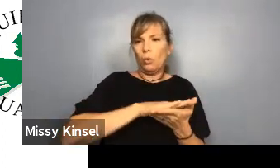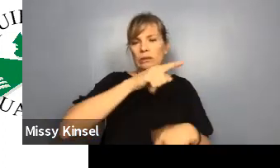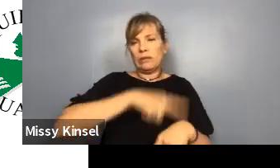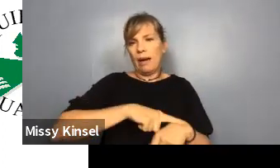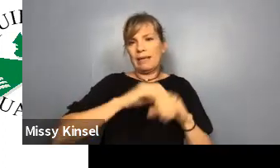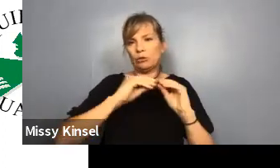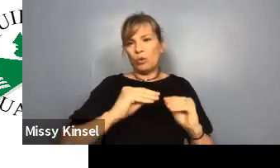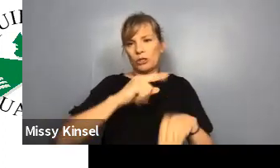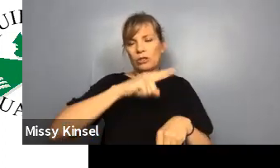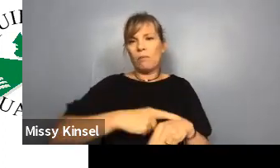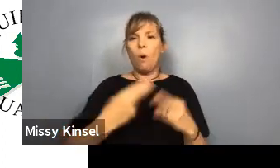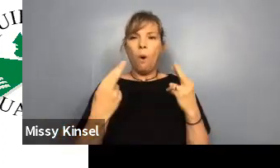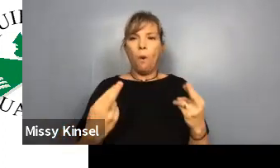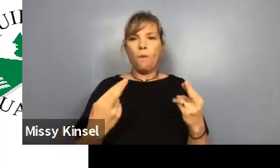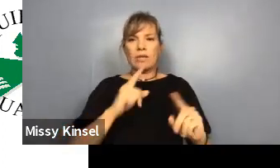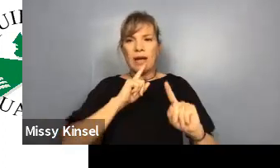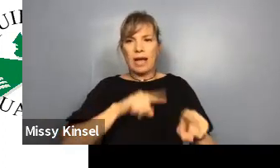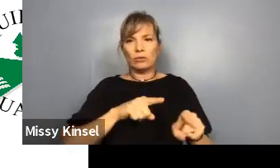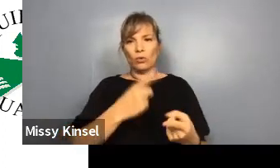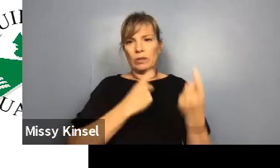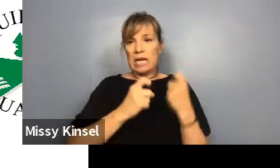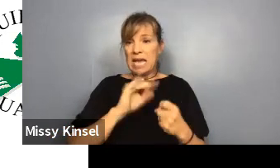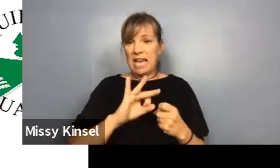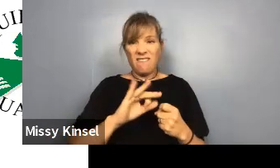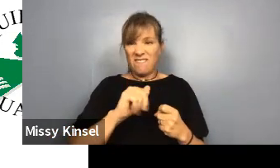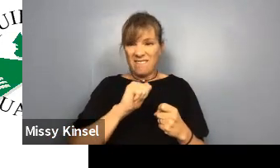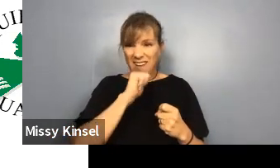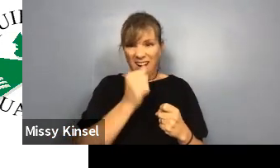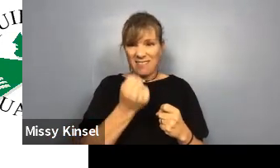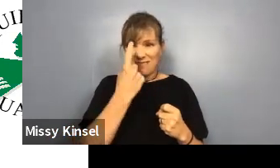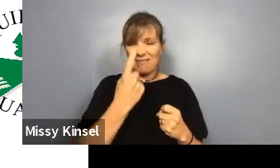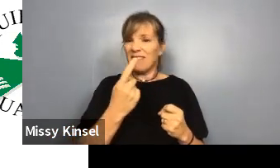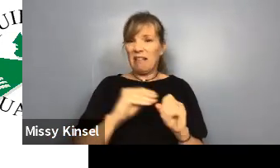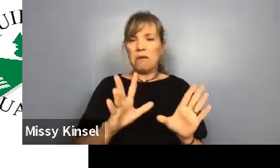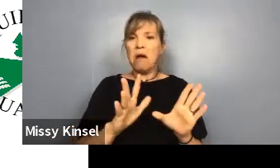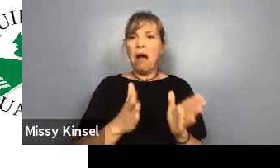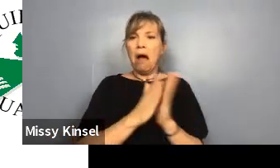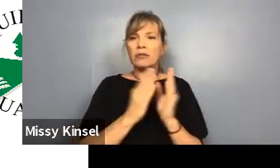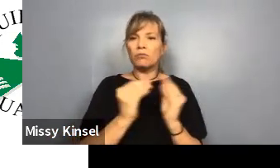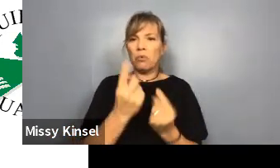Hopefully that answers your question. Feel free to follow up if you have additional questions about that.